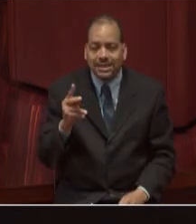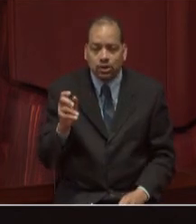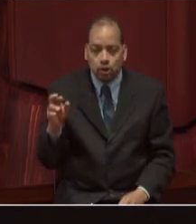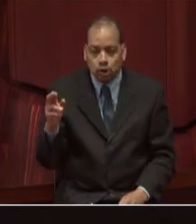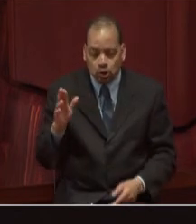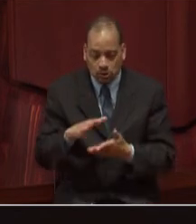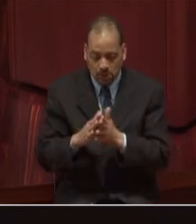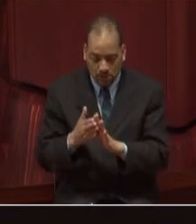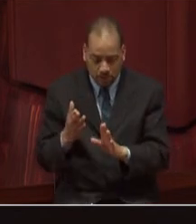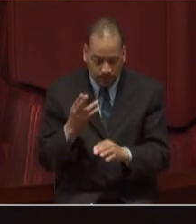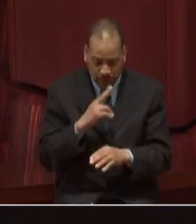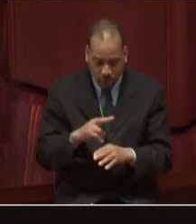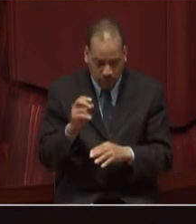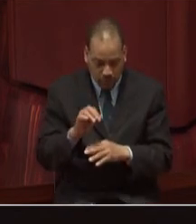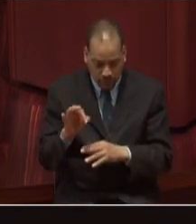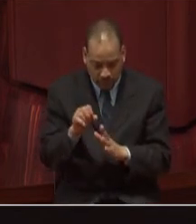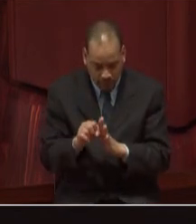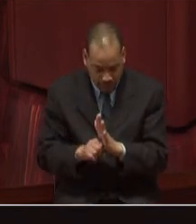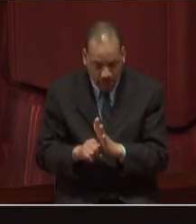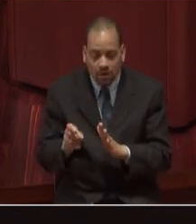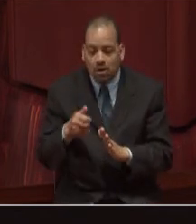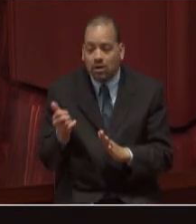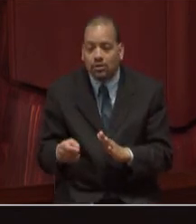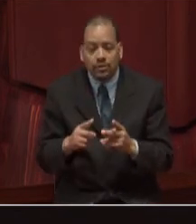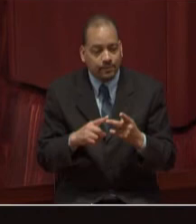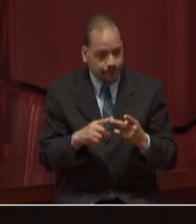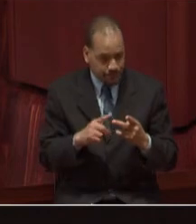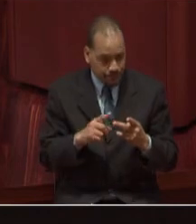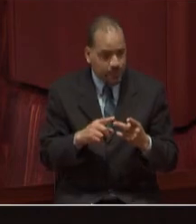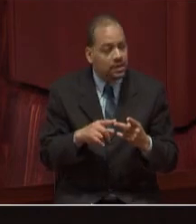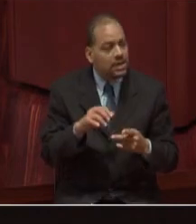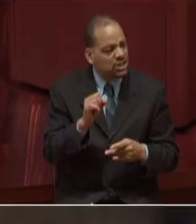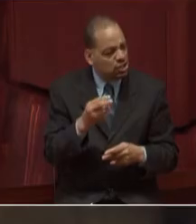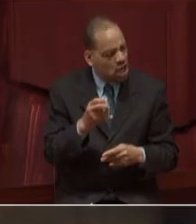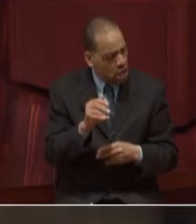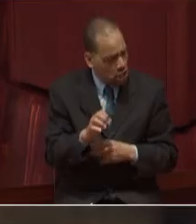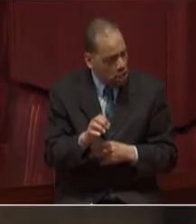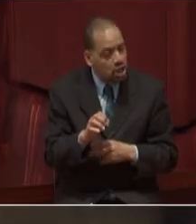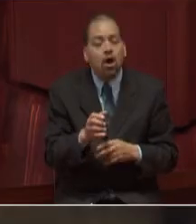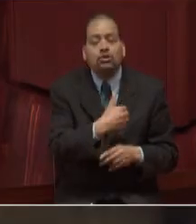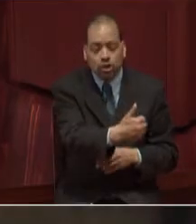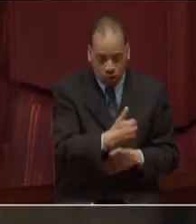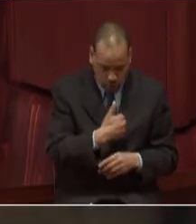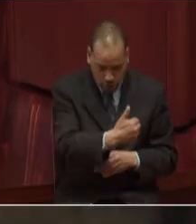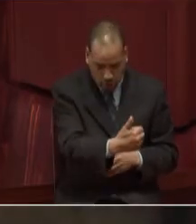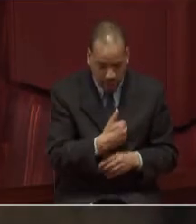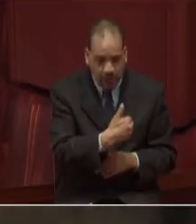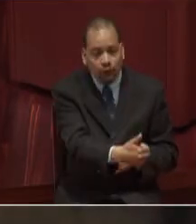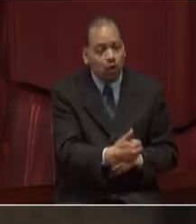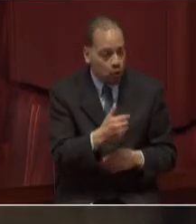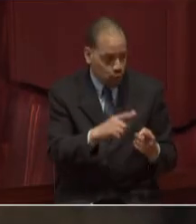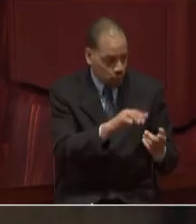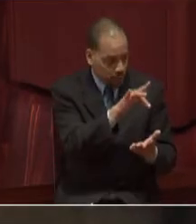major accomplishment was the Middle East shuttle diplomacy, and that was done in public. I mean, everybody knew Kissinger was shuttling back and forth.